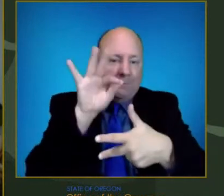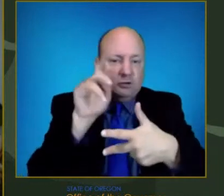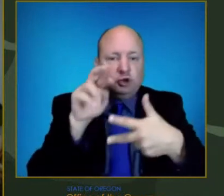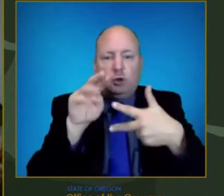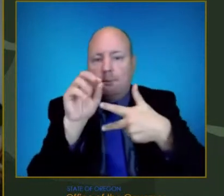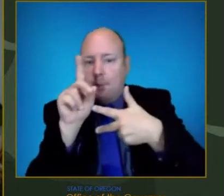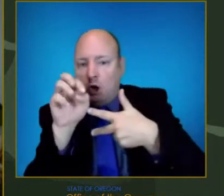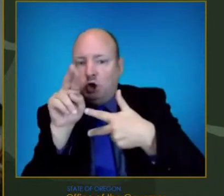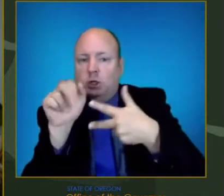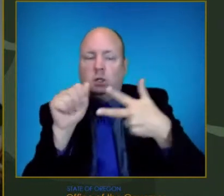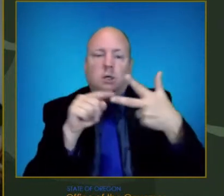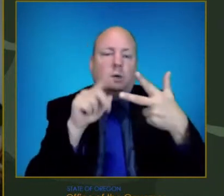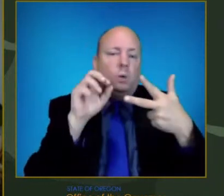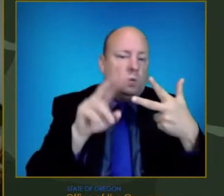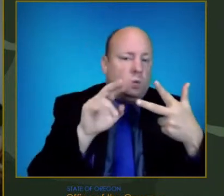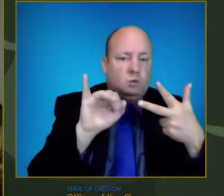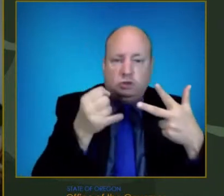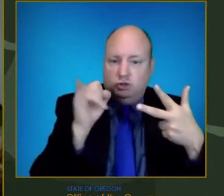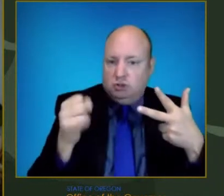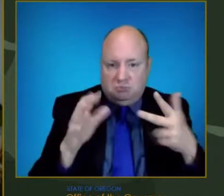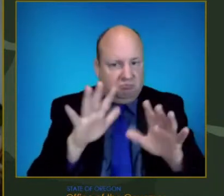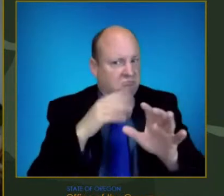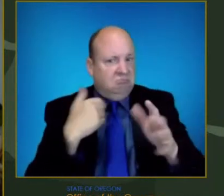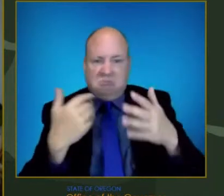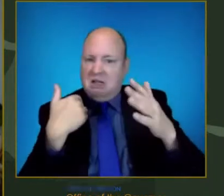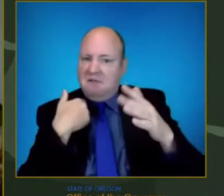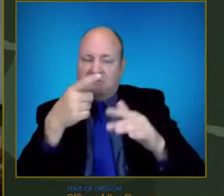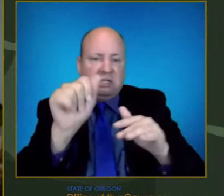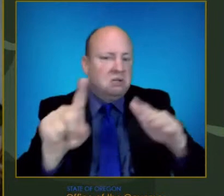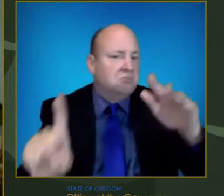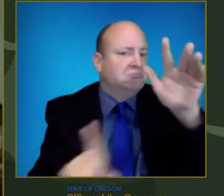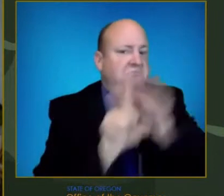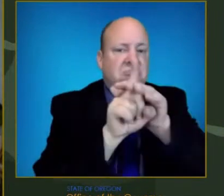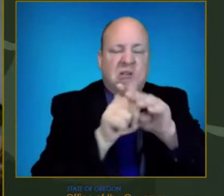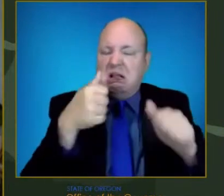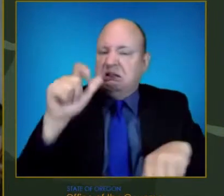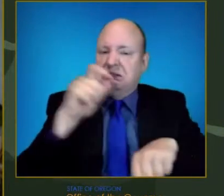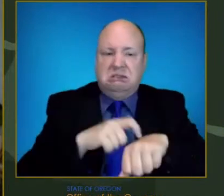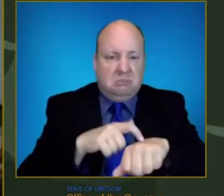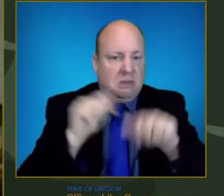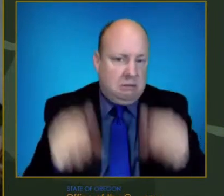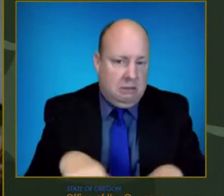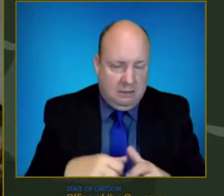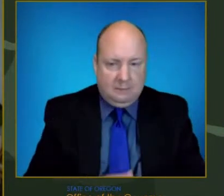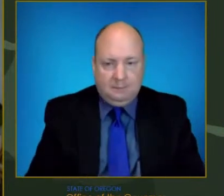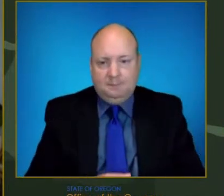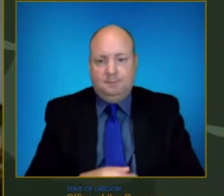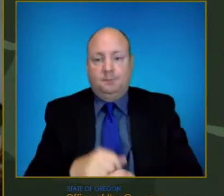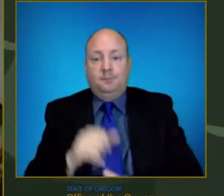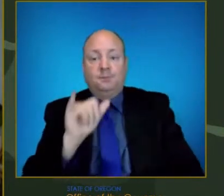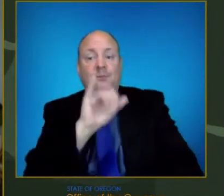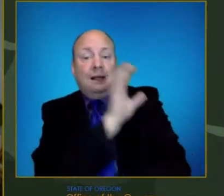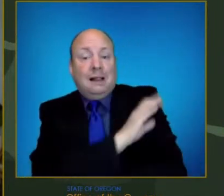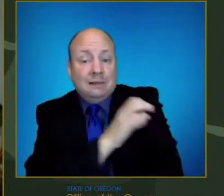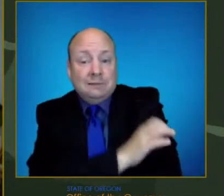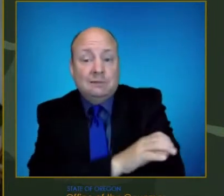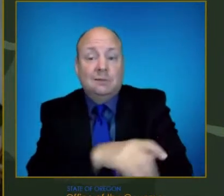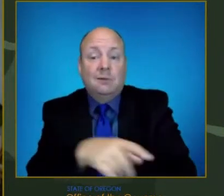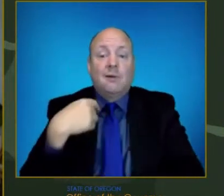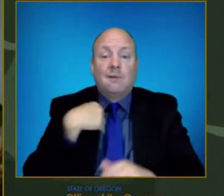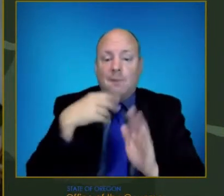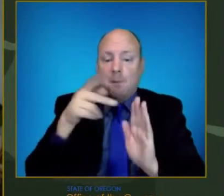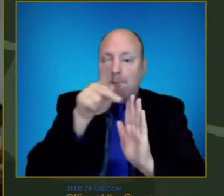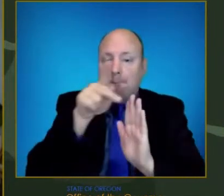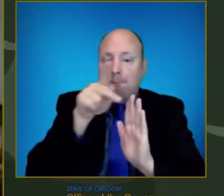get their shot. The larger concern is ensuring the capacity of clinics, pharmacies, local public health systems, and